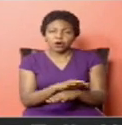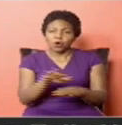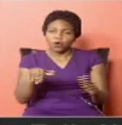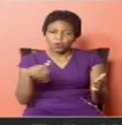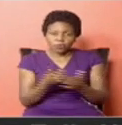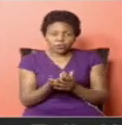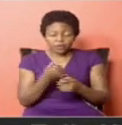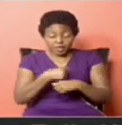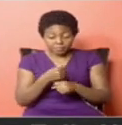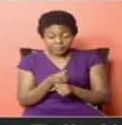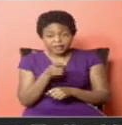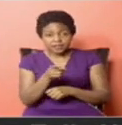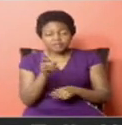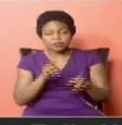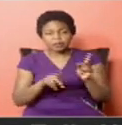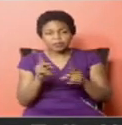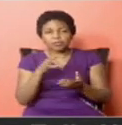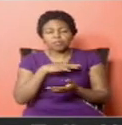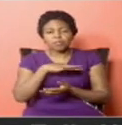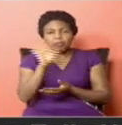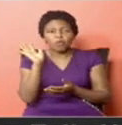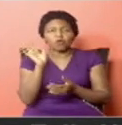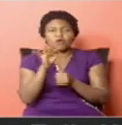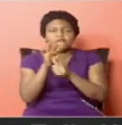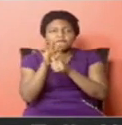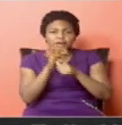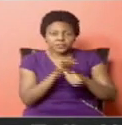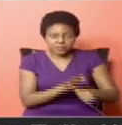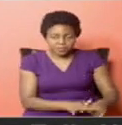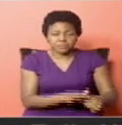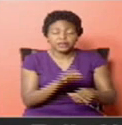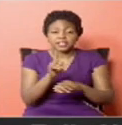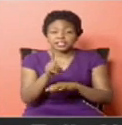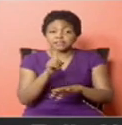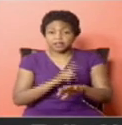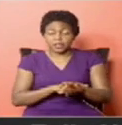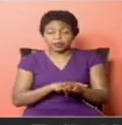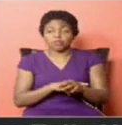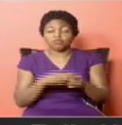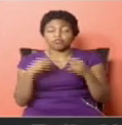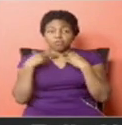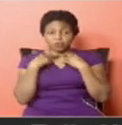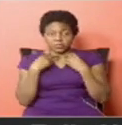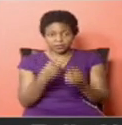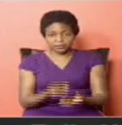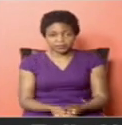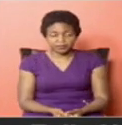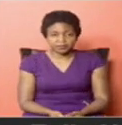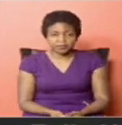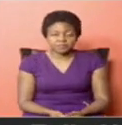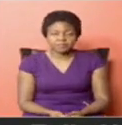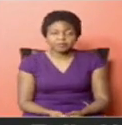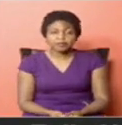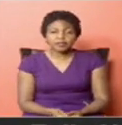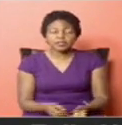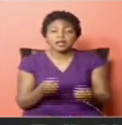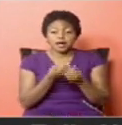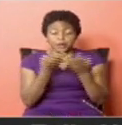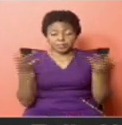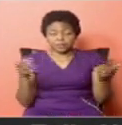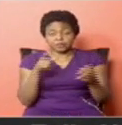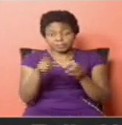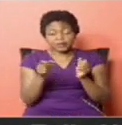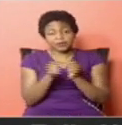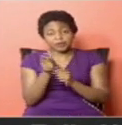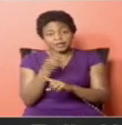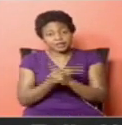have made these people most vulnerable during the lockdown. Many of them